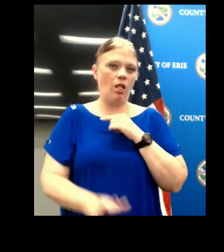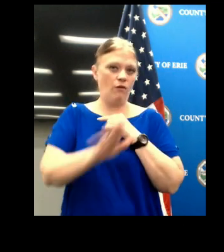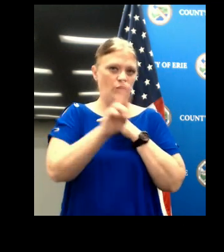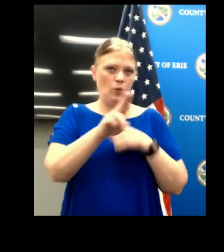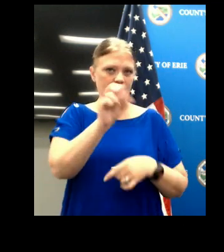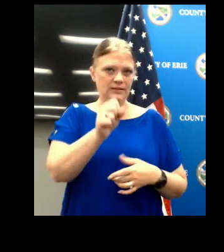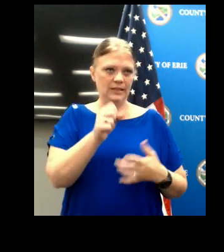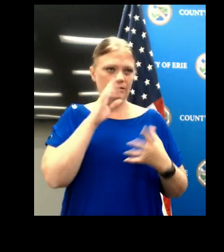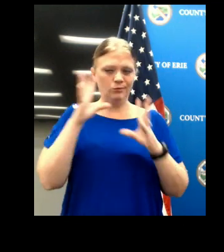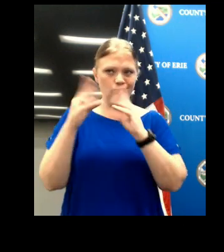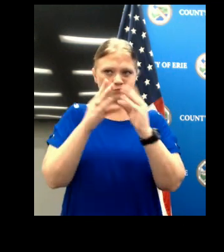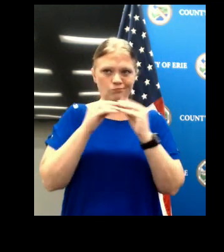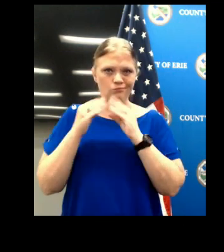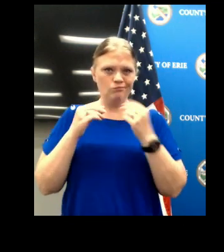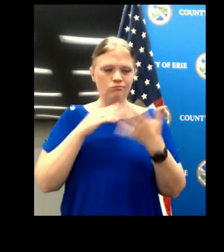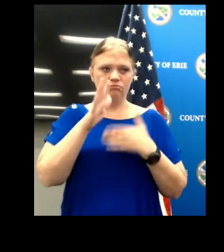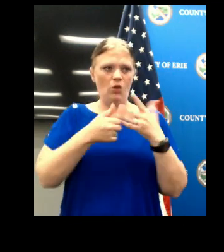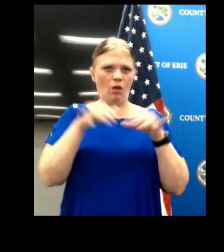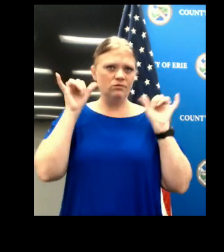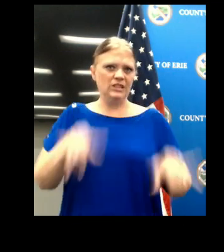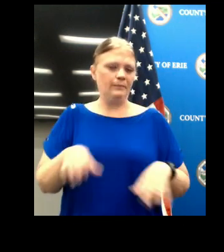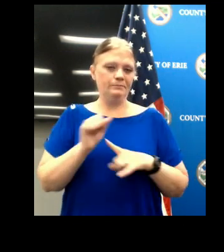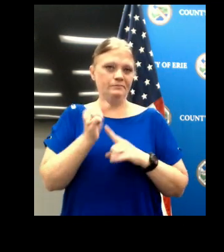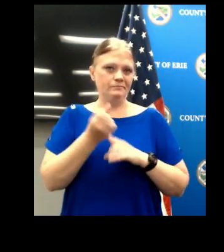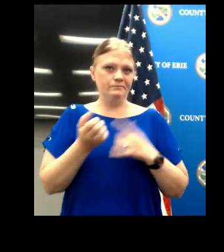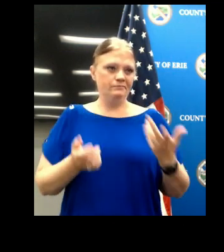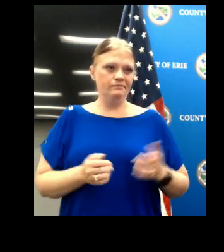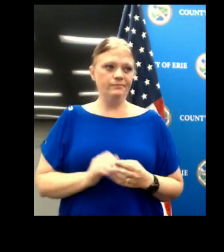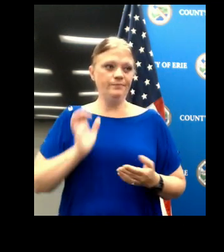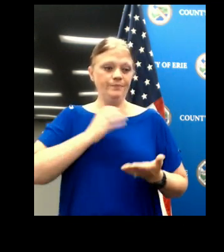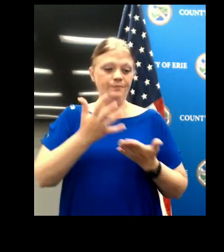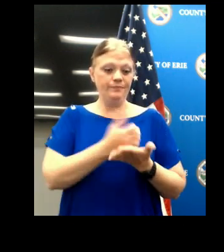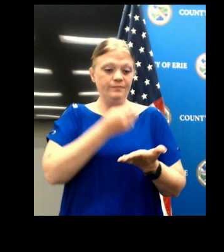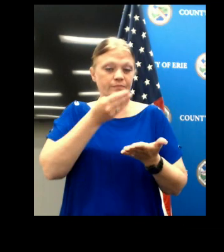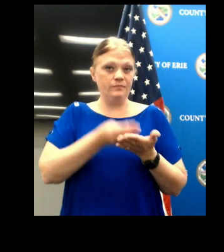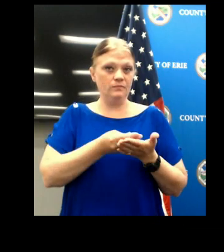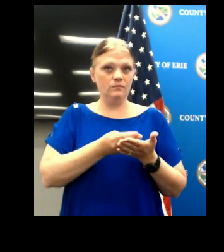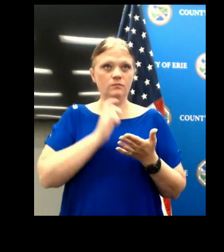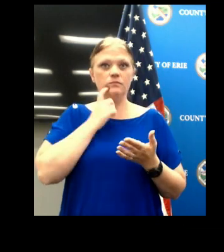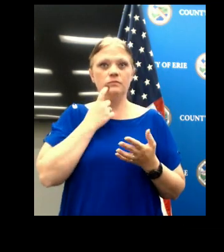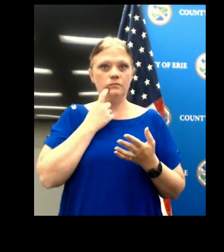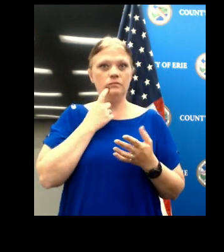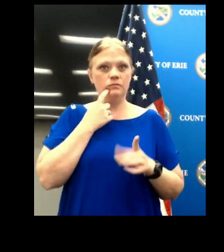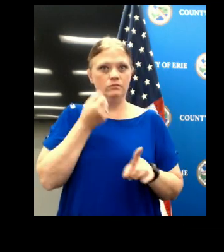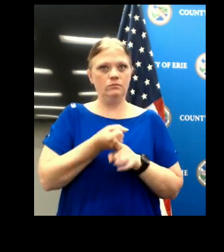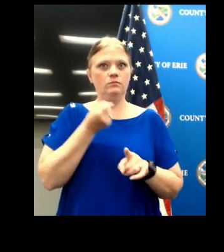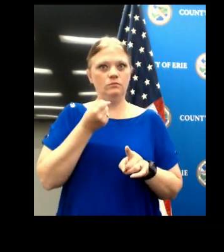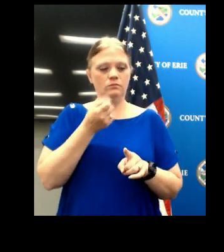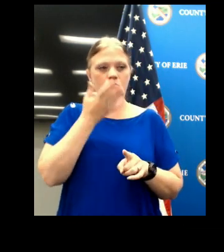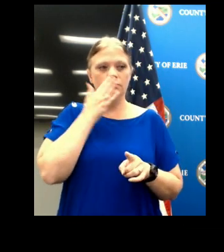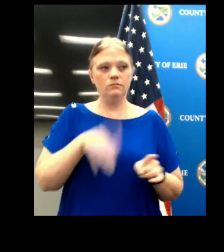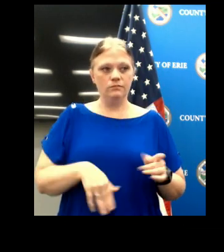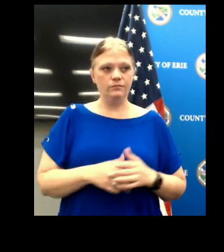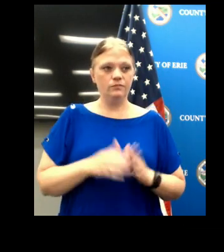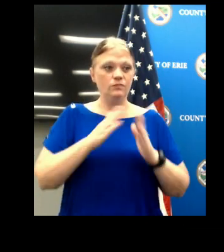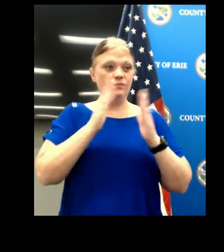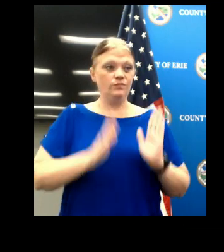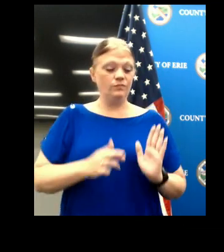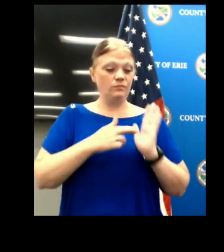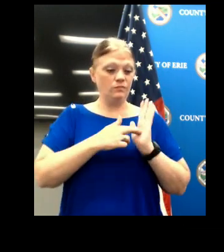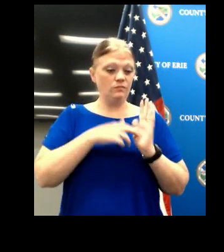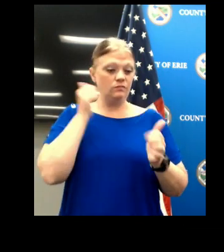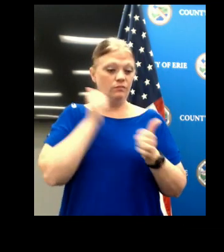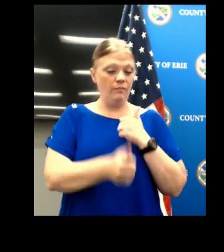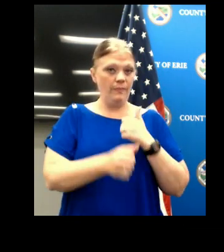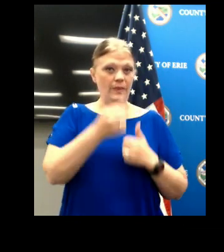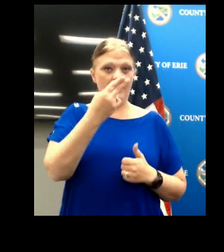States, and everyone's pretty much in the same boat. Our revenues have significantly been hurt. So the House of Representatives passed the HEROES Act,